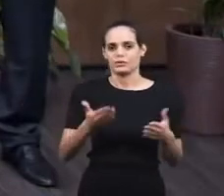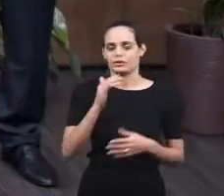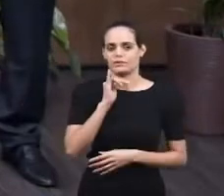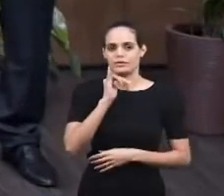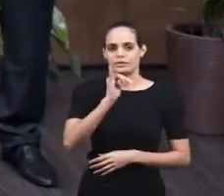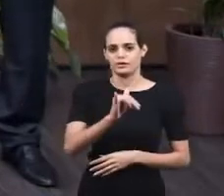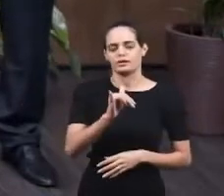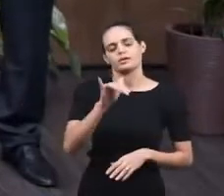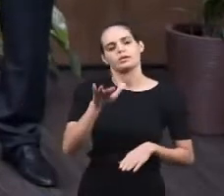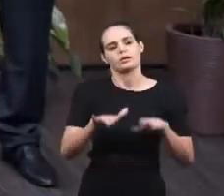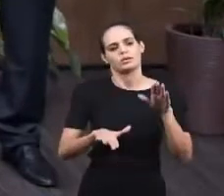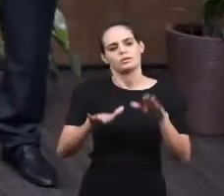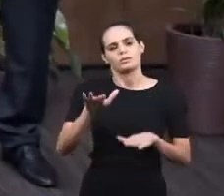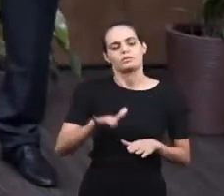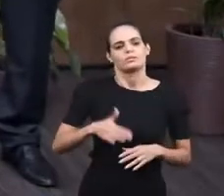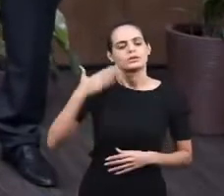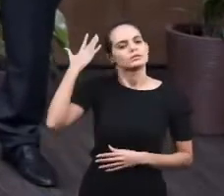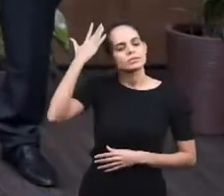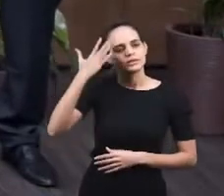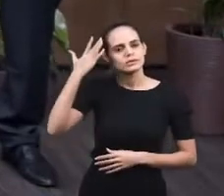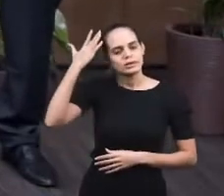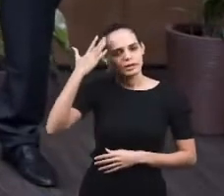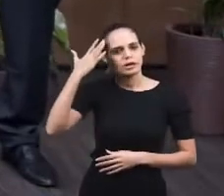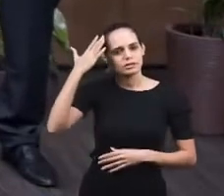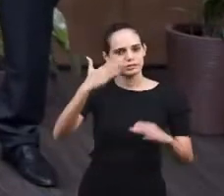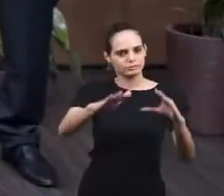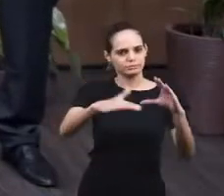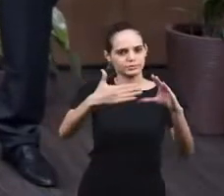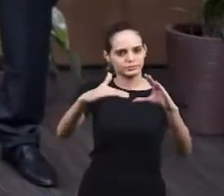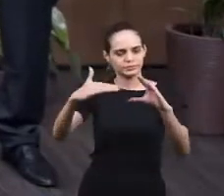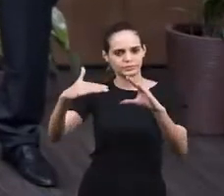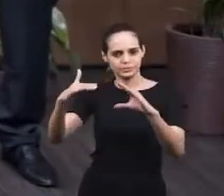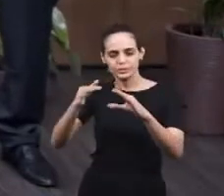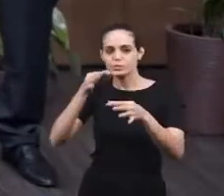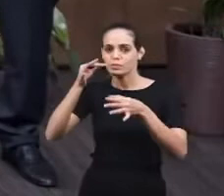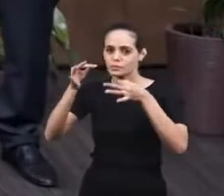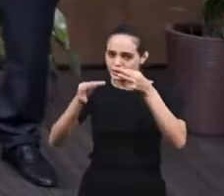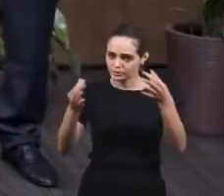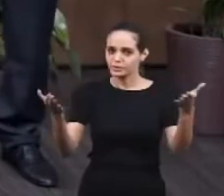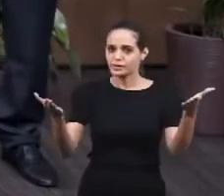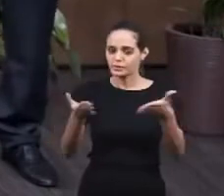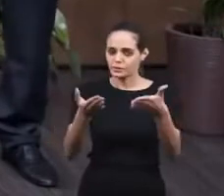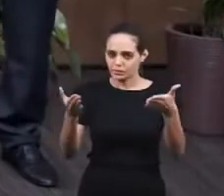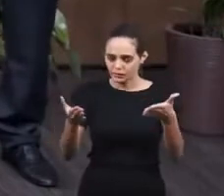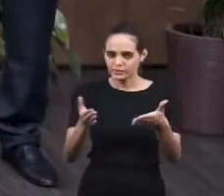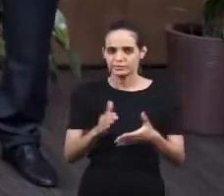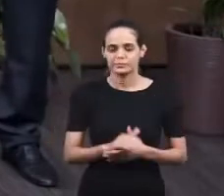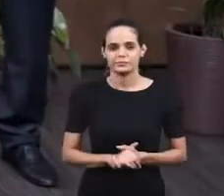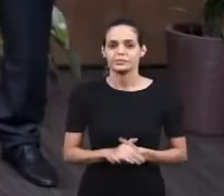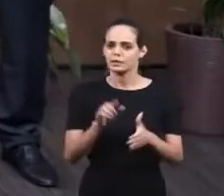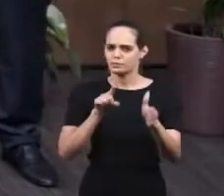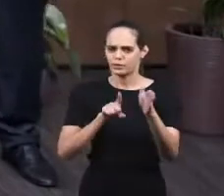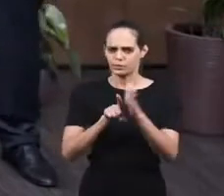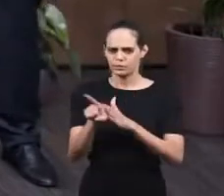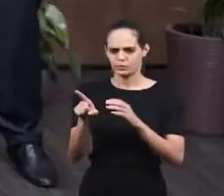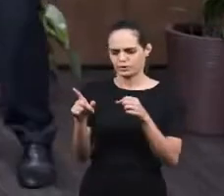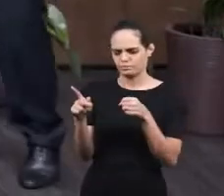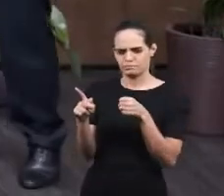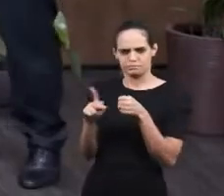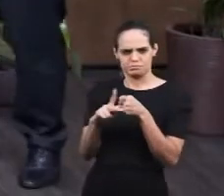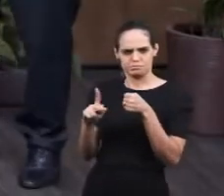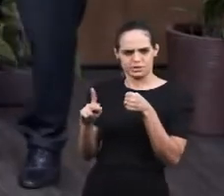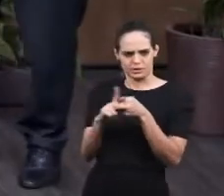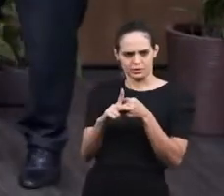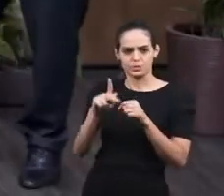mention a few messages that we received with comments about the question that was made by Peter